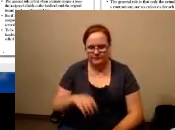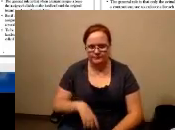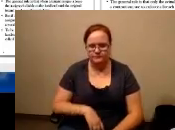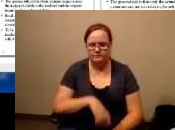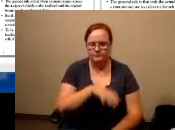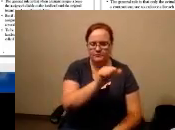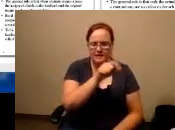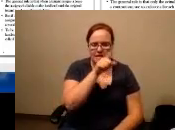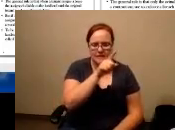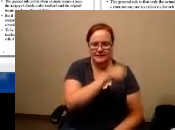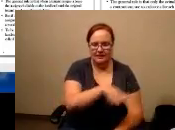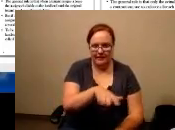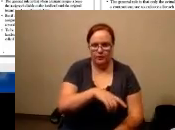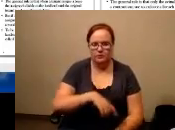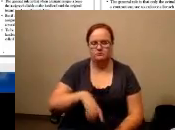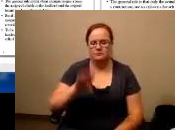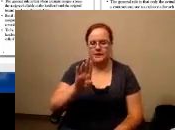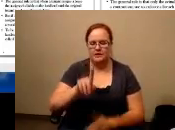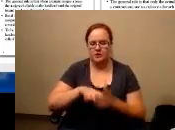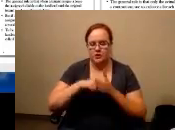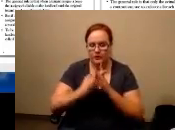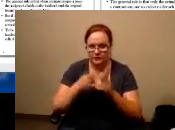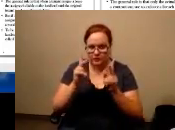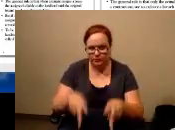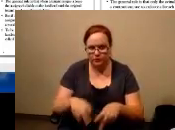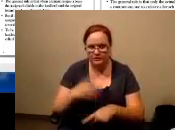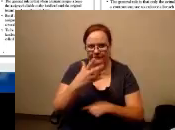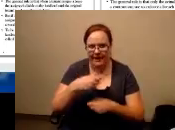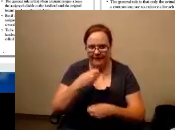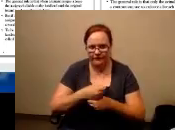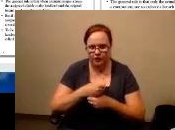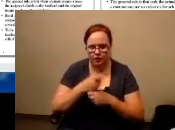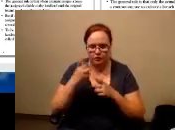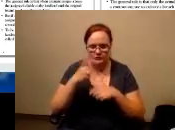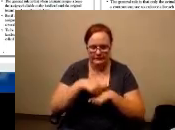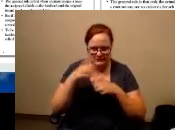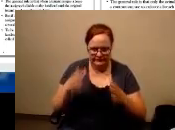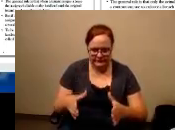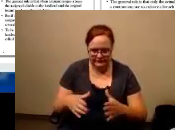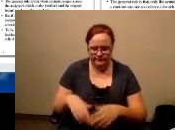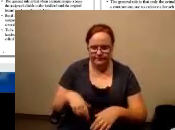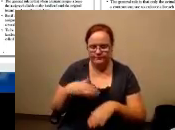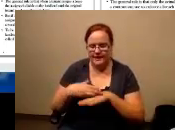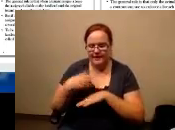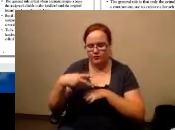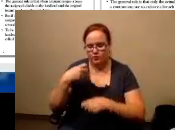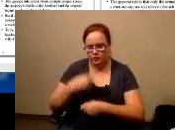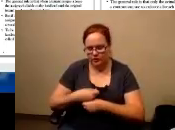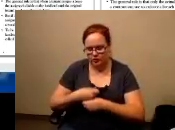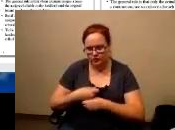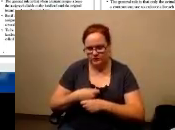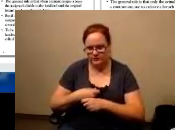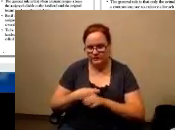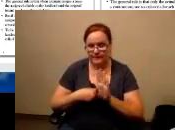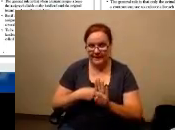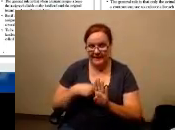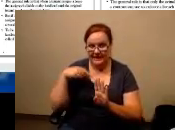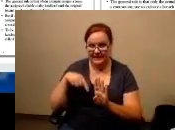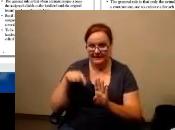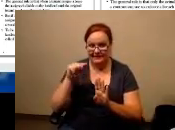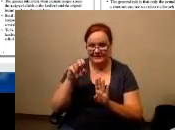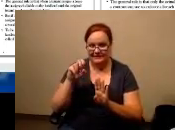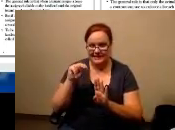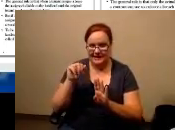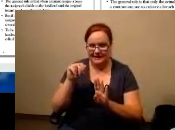is the landlord, B is the original tenant, 5-year lease. After 2 years, the tenant goes